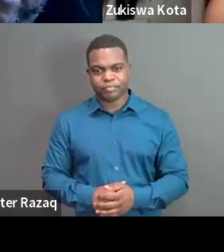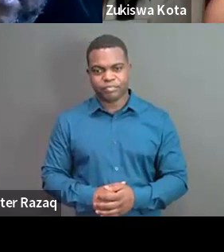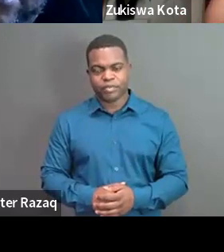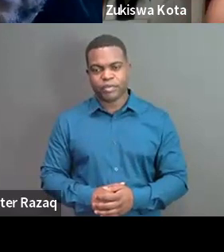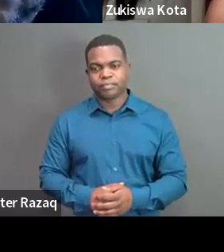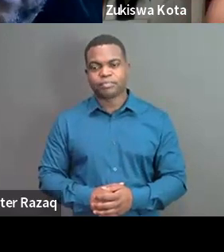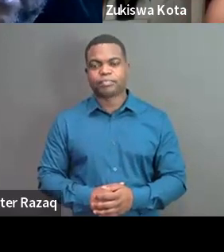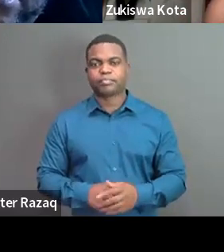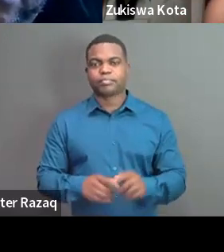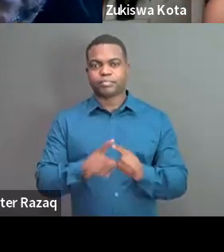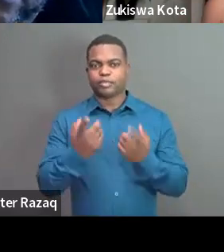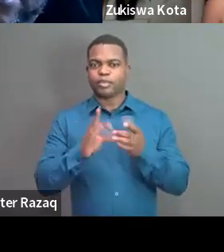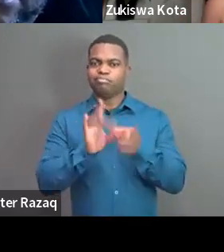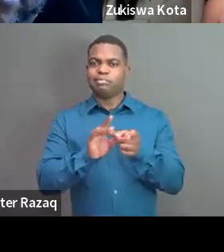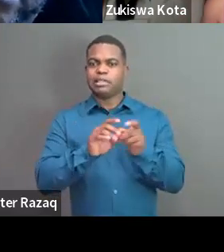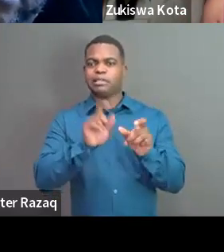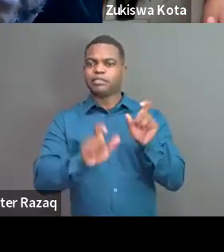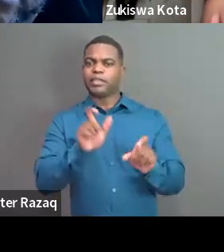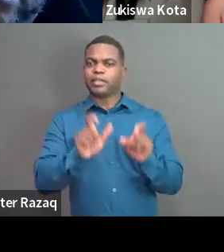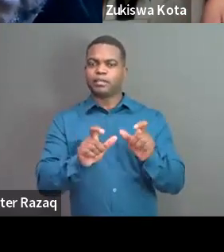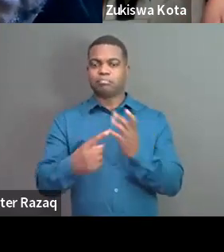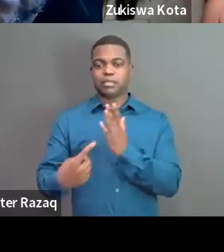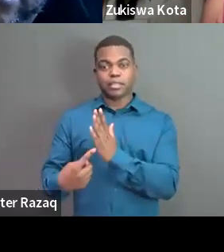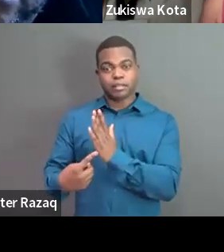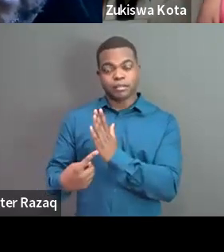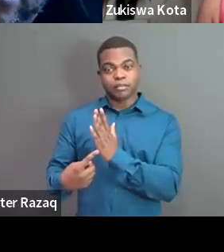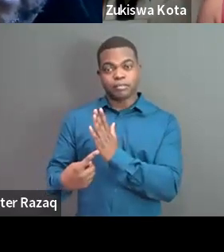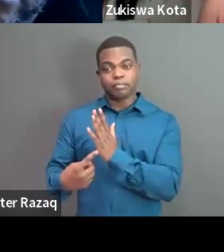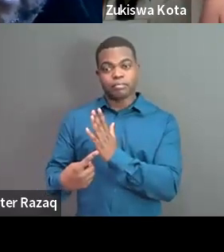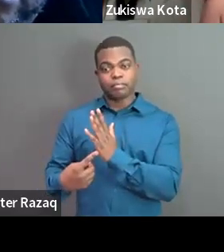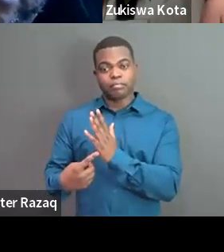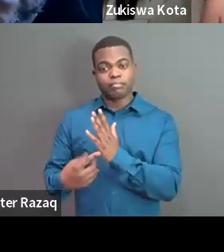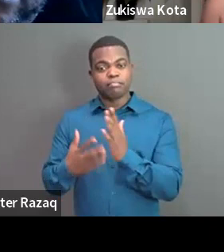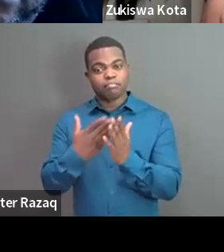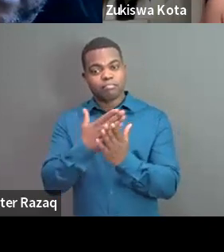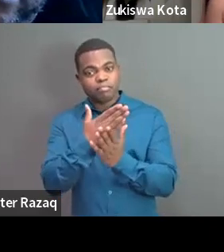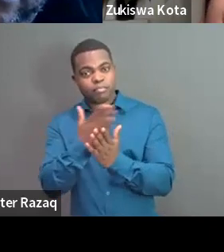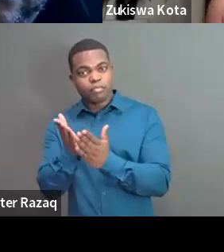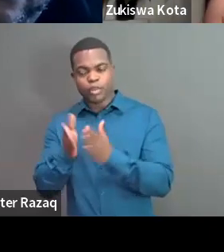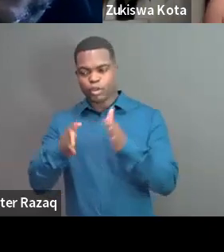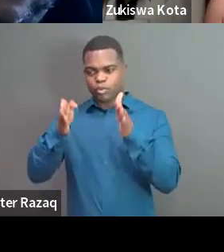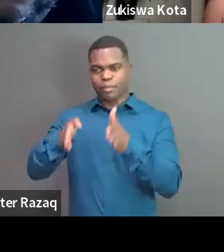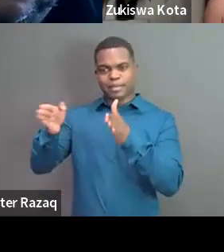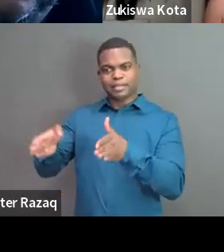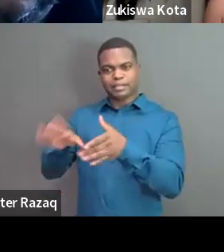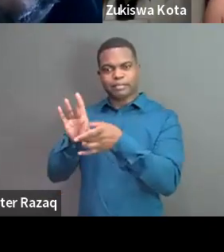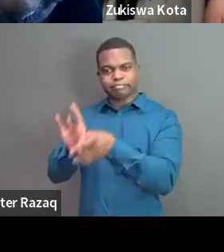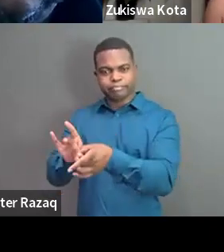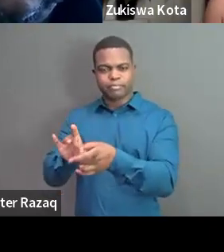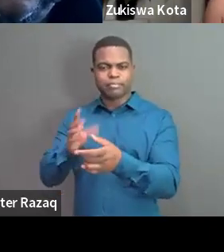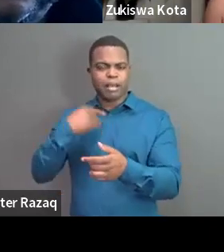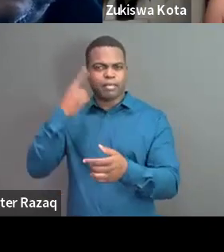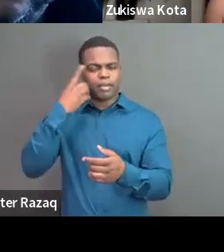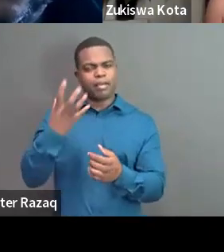we lose in conversations like this. So I don't want to cut short the panelists' questions to each other, but